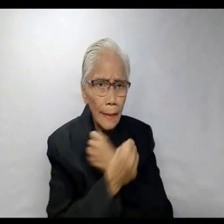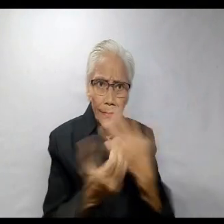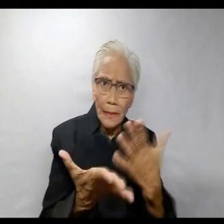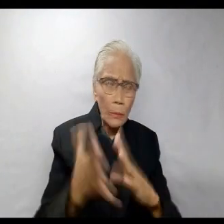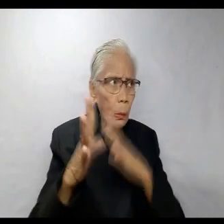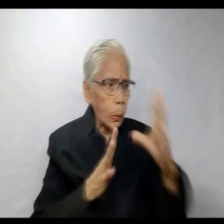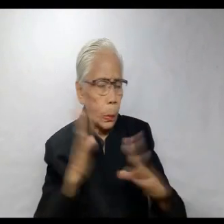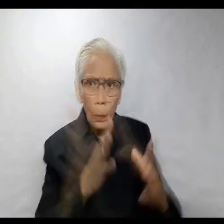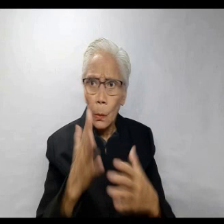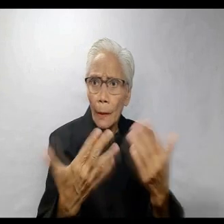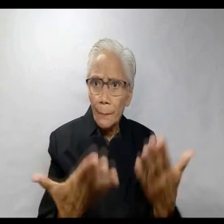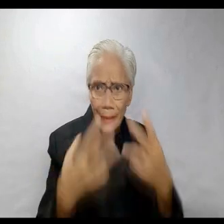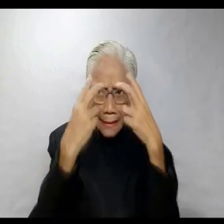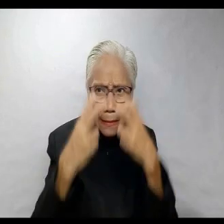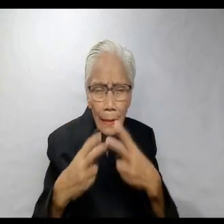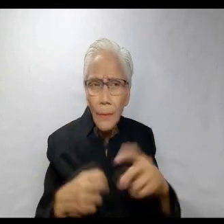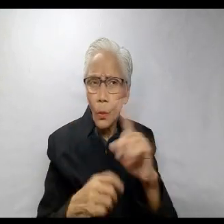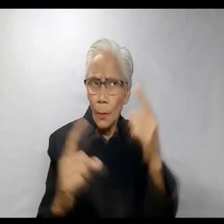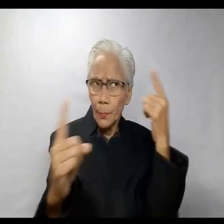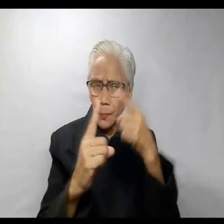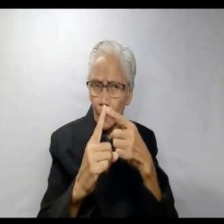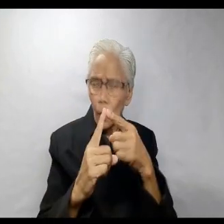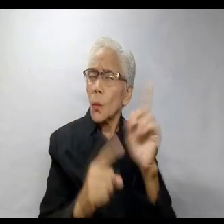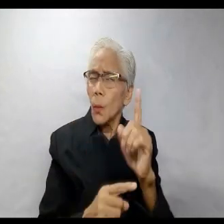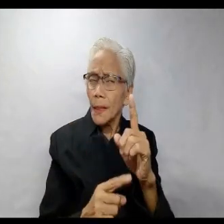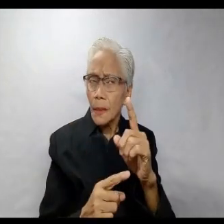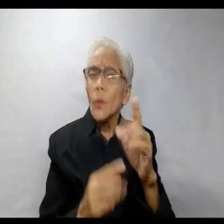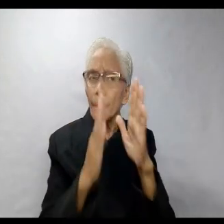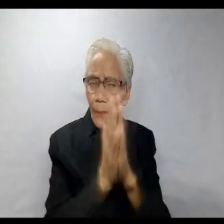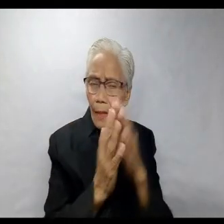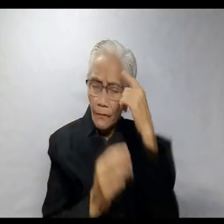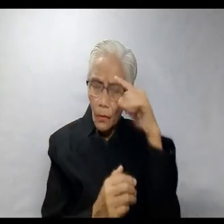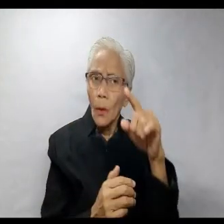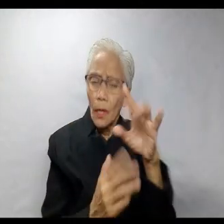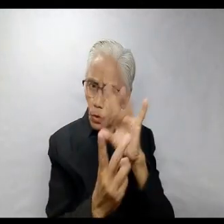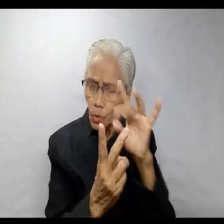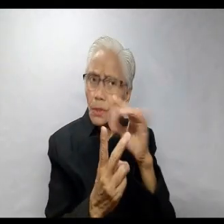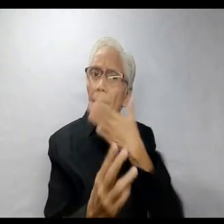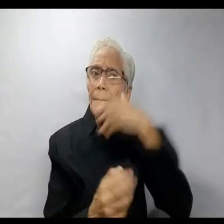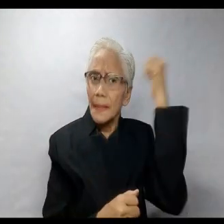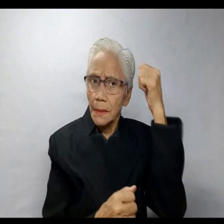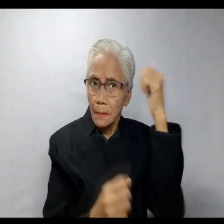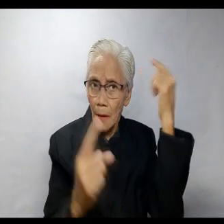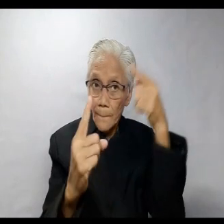then examine our motives behind what we pray for. Choose the best